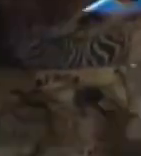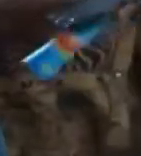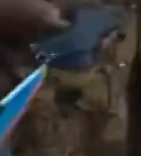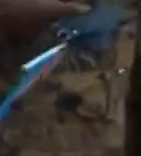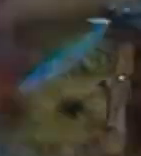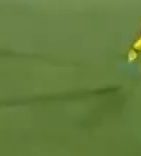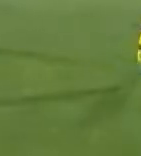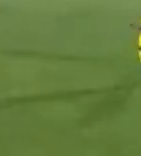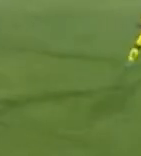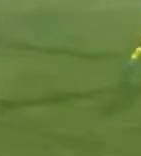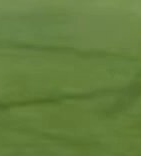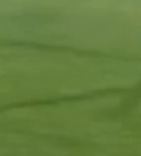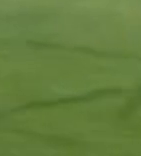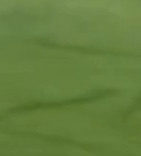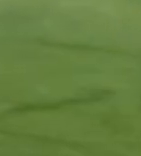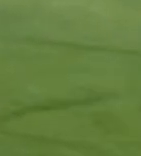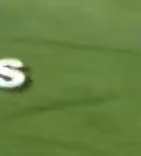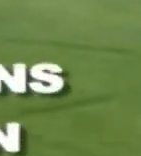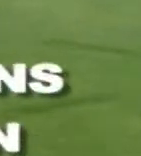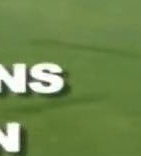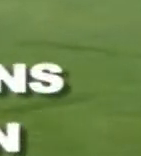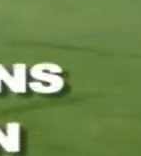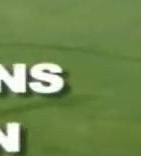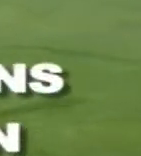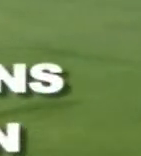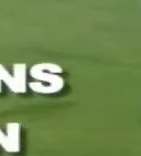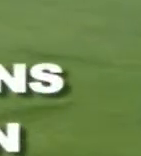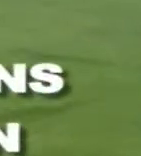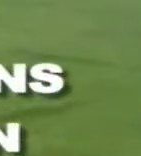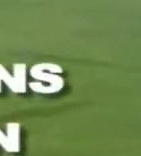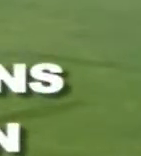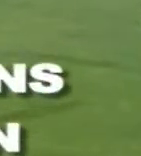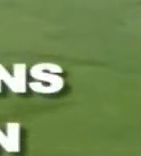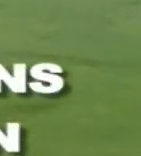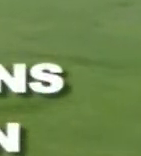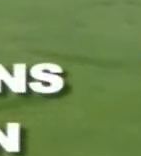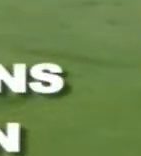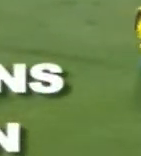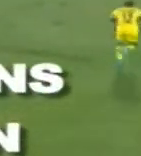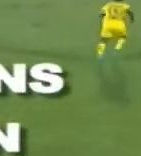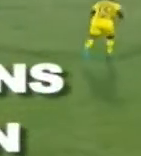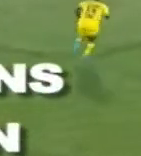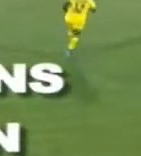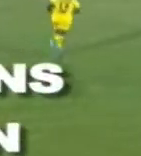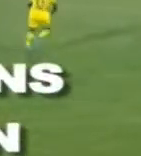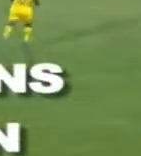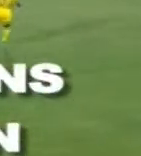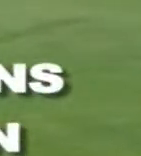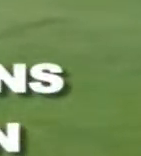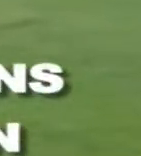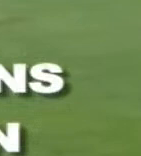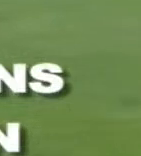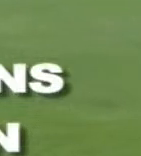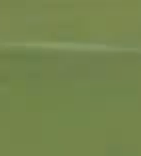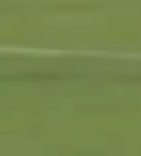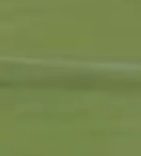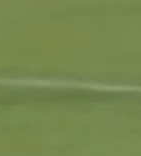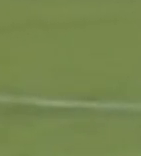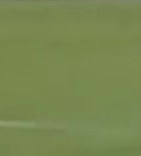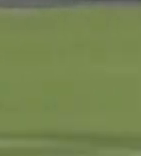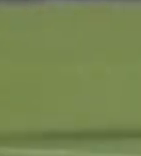a 3 weeks Africa football feast as the new year kicks off with the 6th edition of the African Nations Championship in